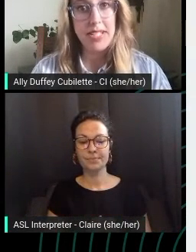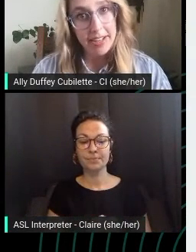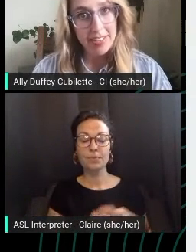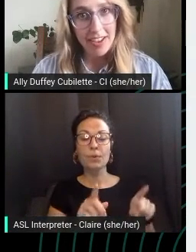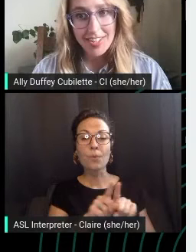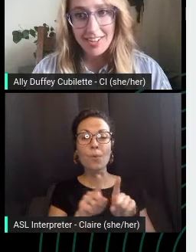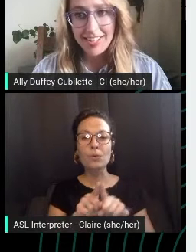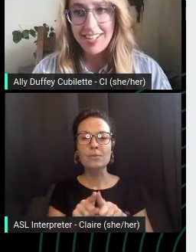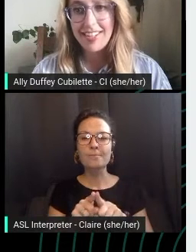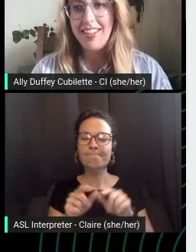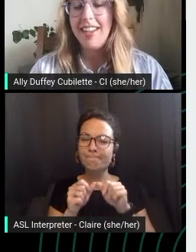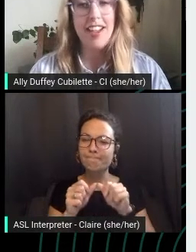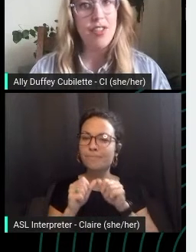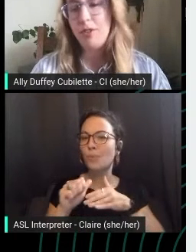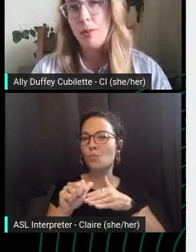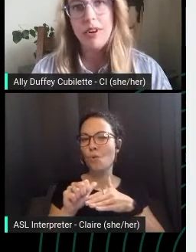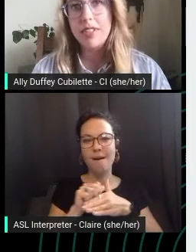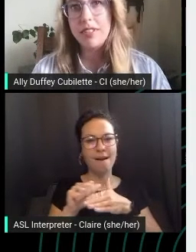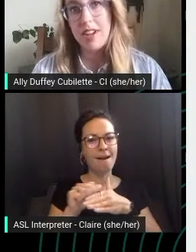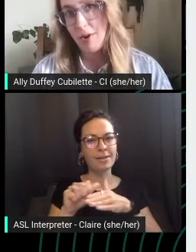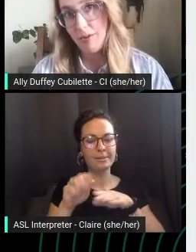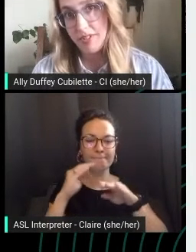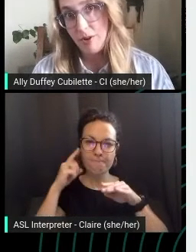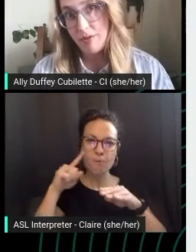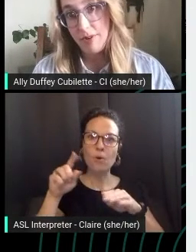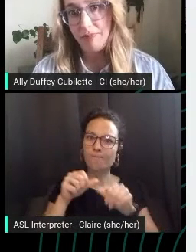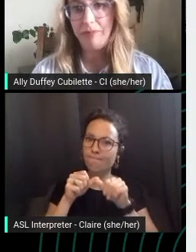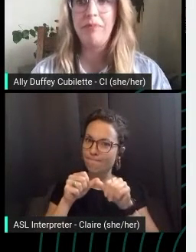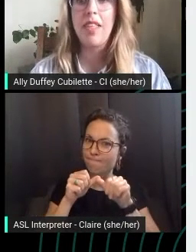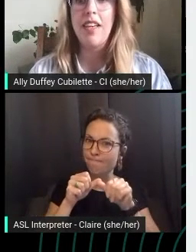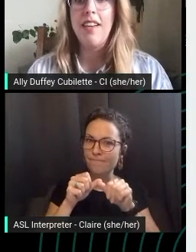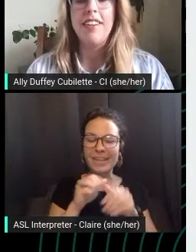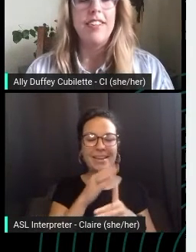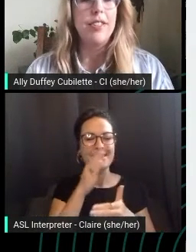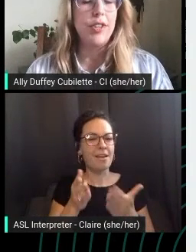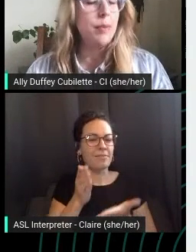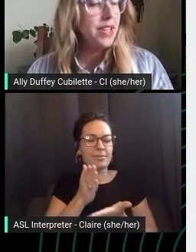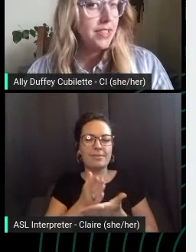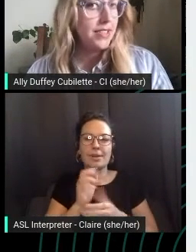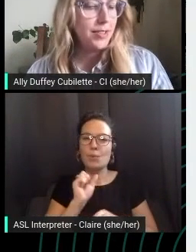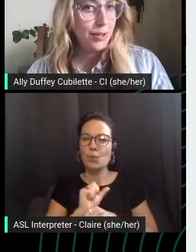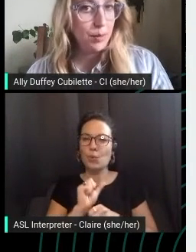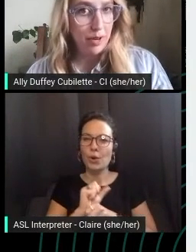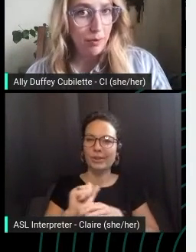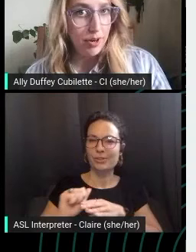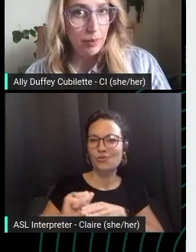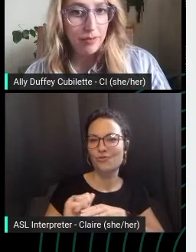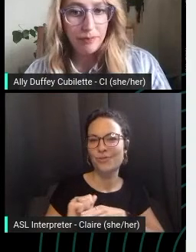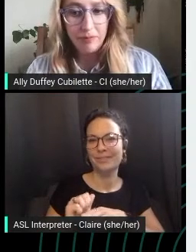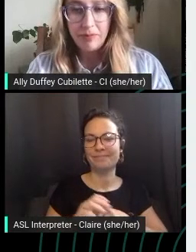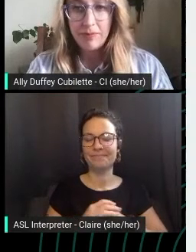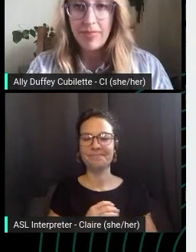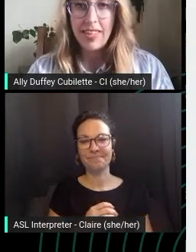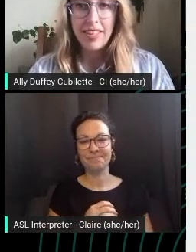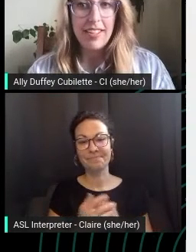and maintain that technique, and that the work is never really over. So you may sense that there's a metaphor